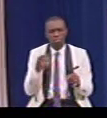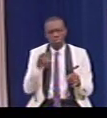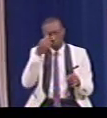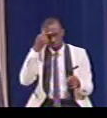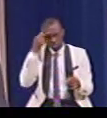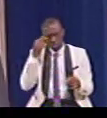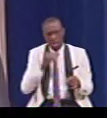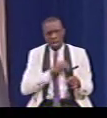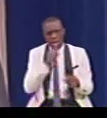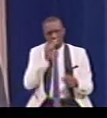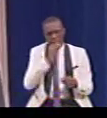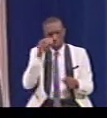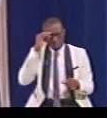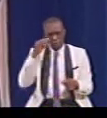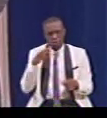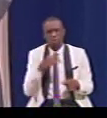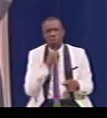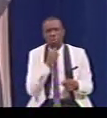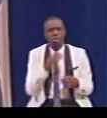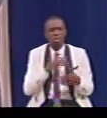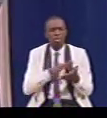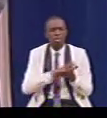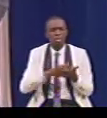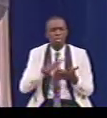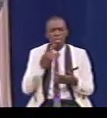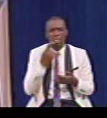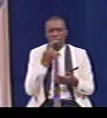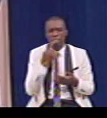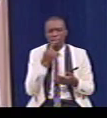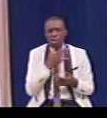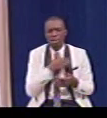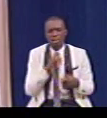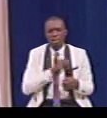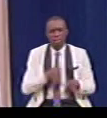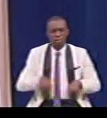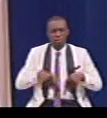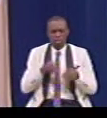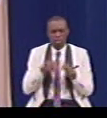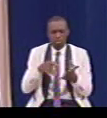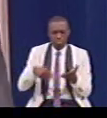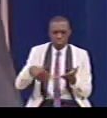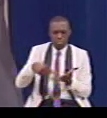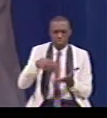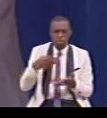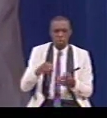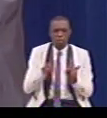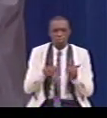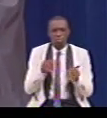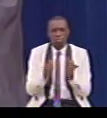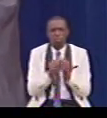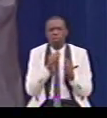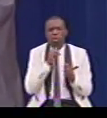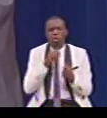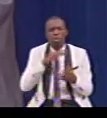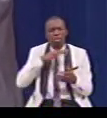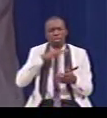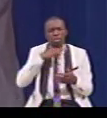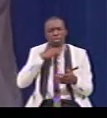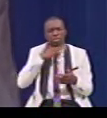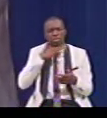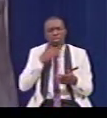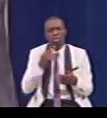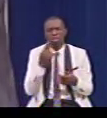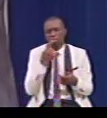have seen the king the Lord of hosts then flew one of the seraphims unto me having a life call